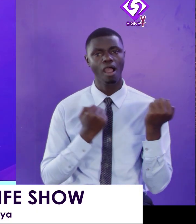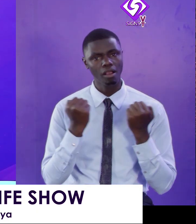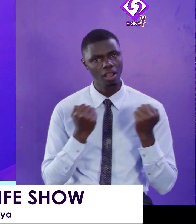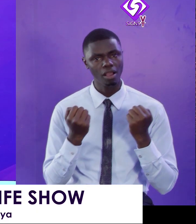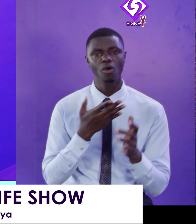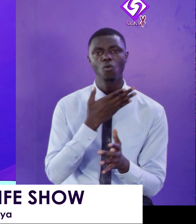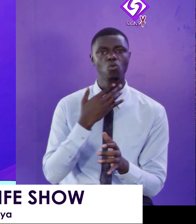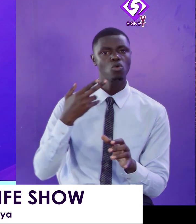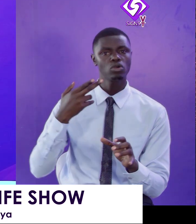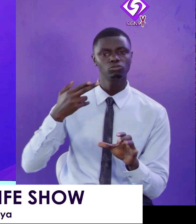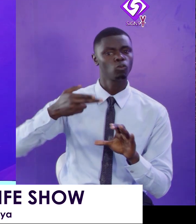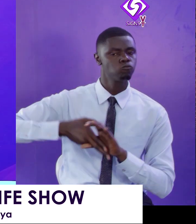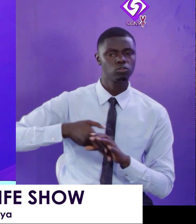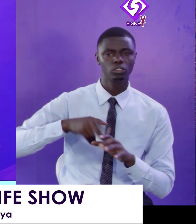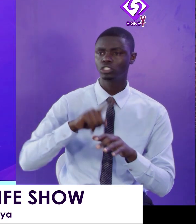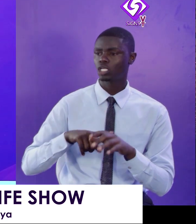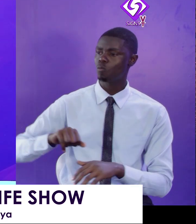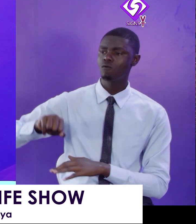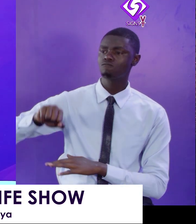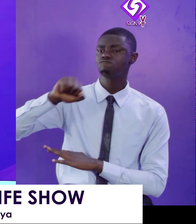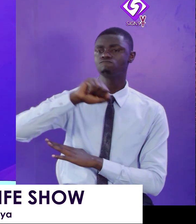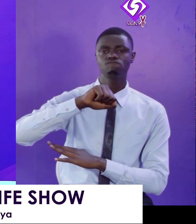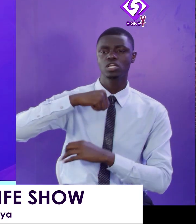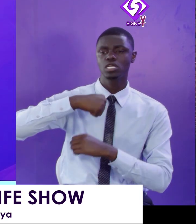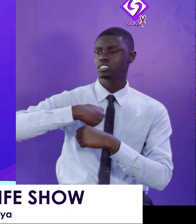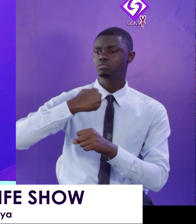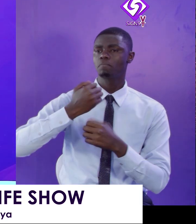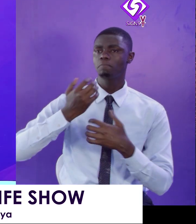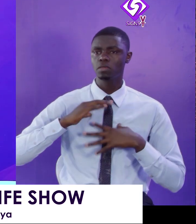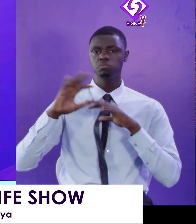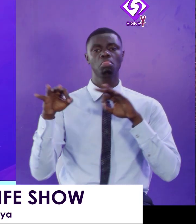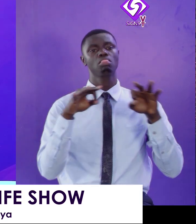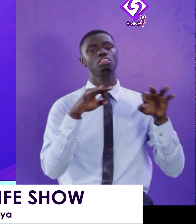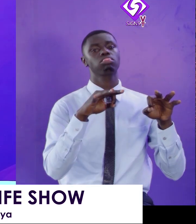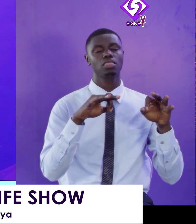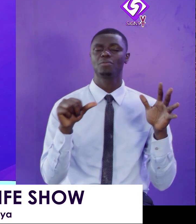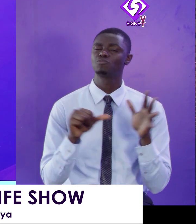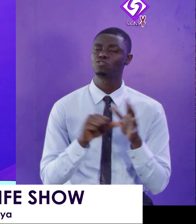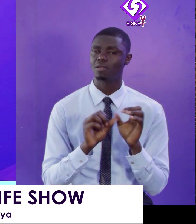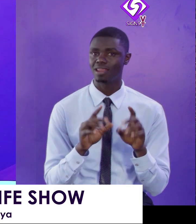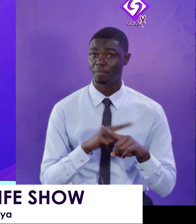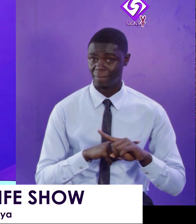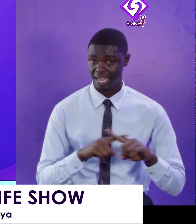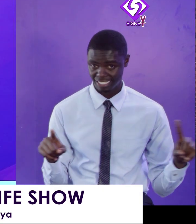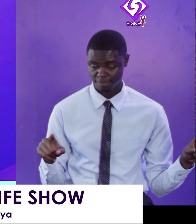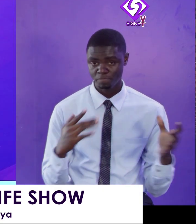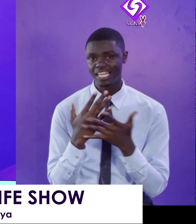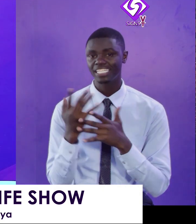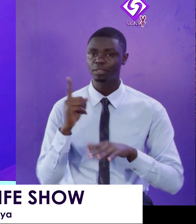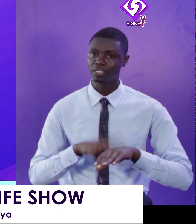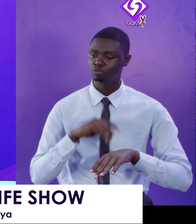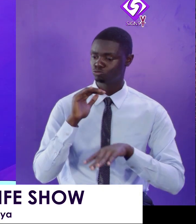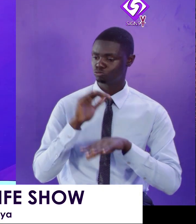guzzler, that when you drive, it makes a statement. No problem about that. But sometimes it's good